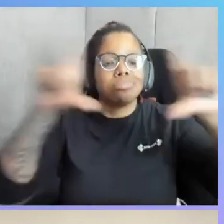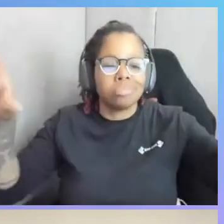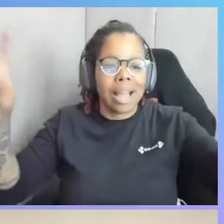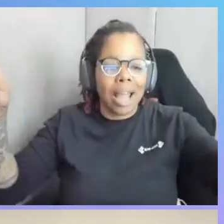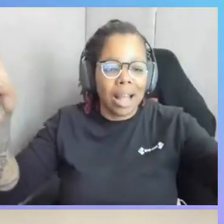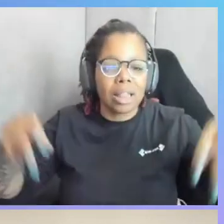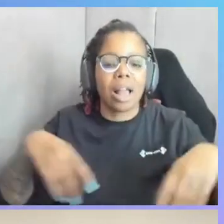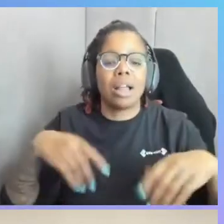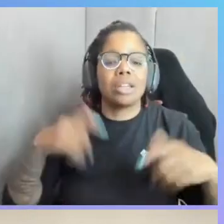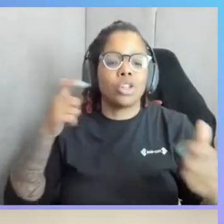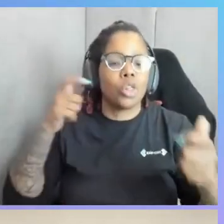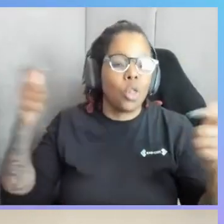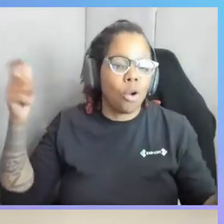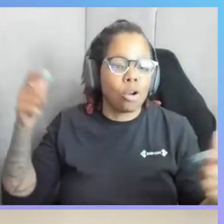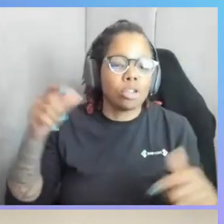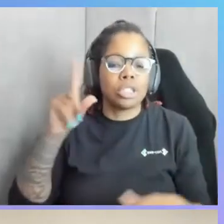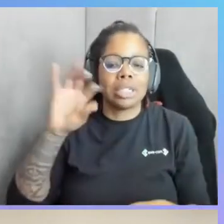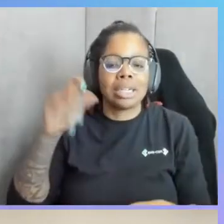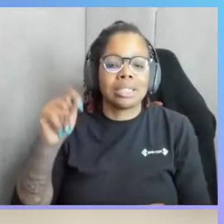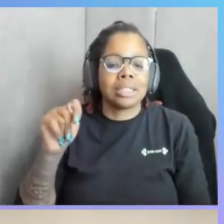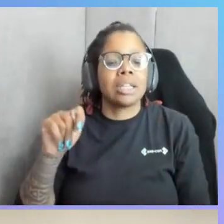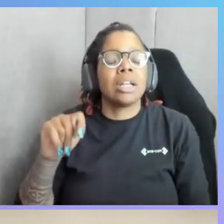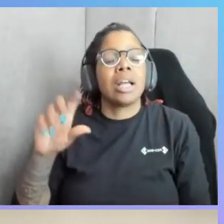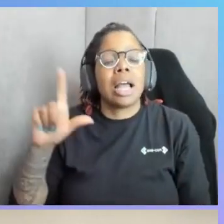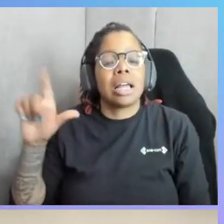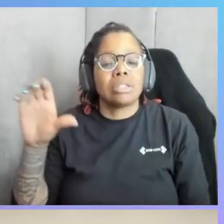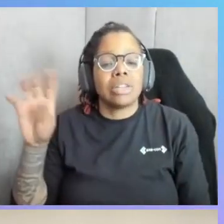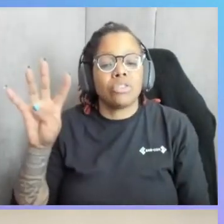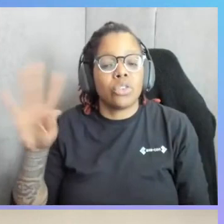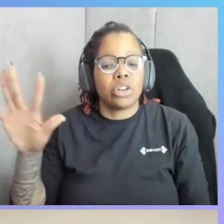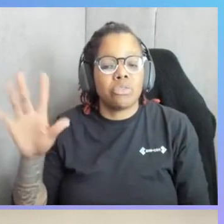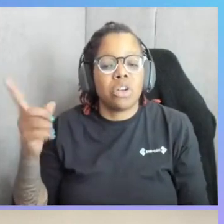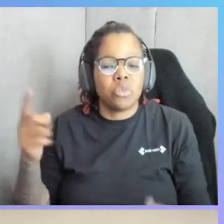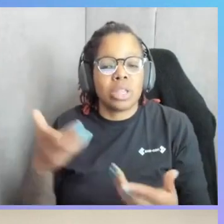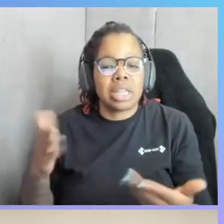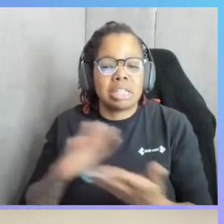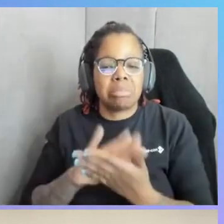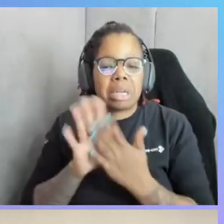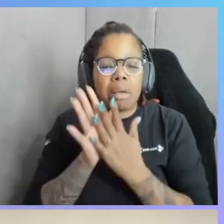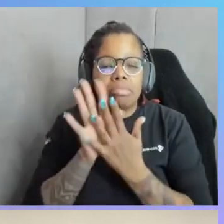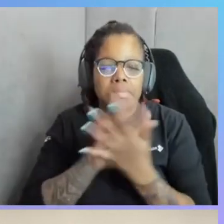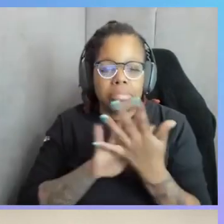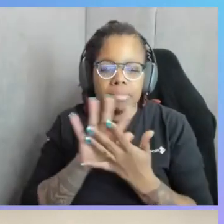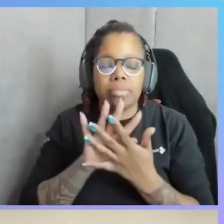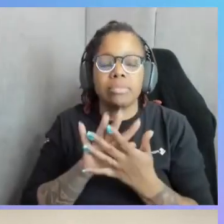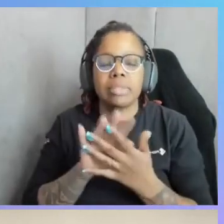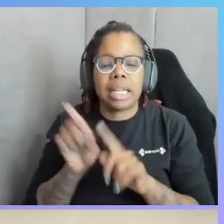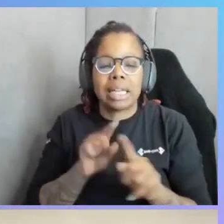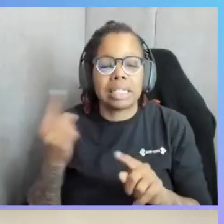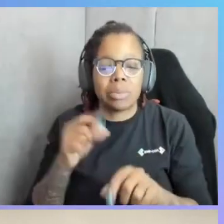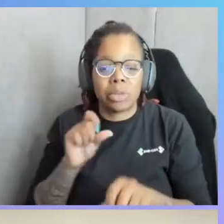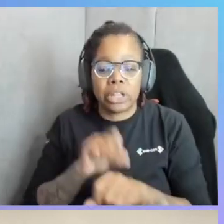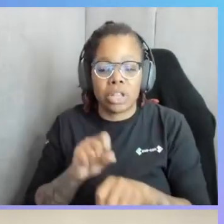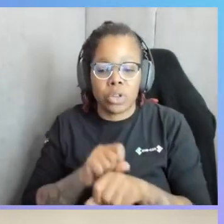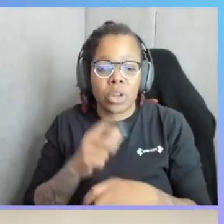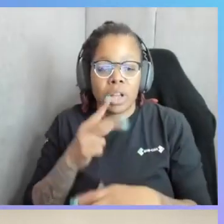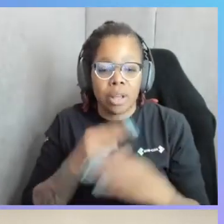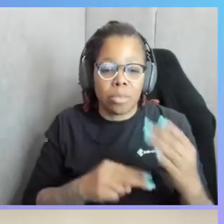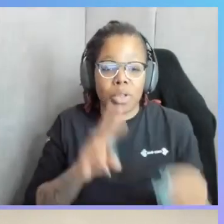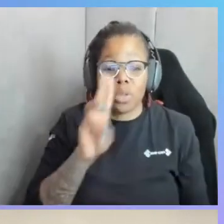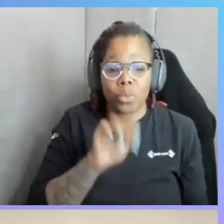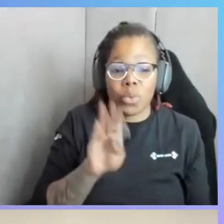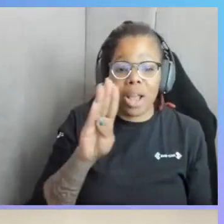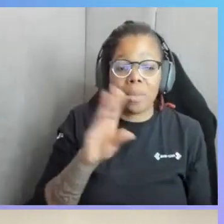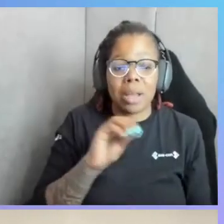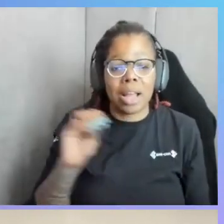text. LC45 is where things get a little bit murky. As someone that has worked in both the web and